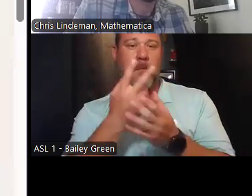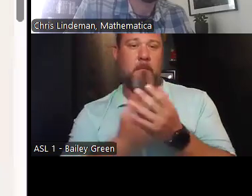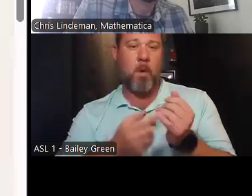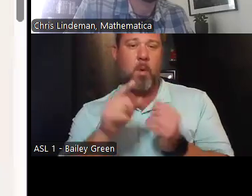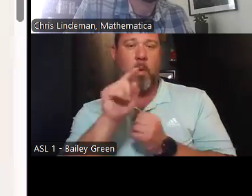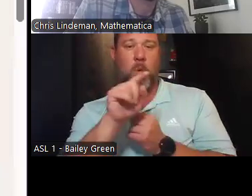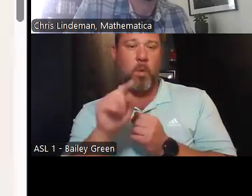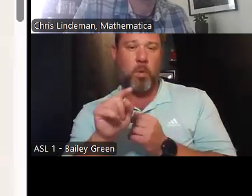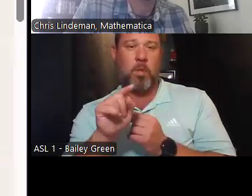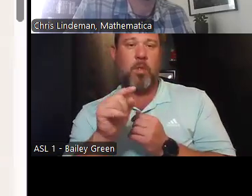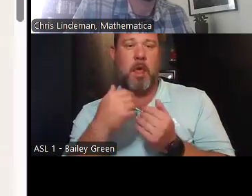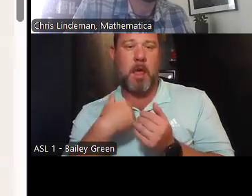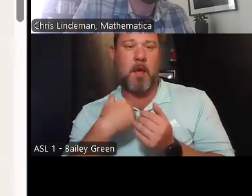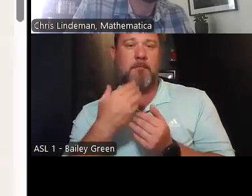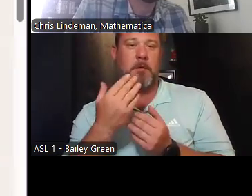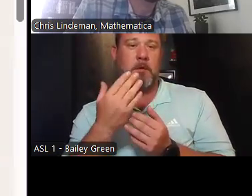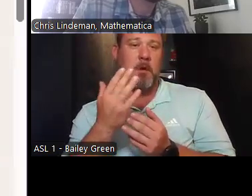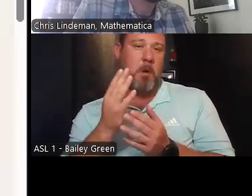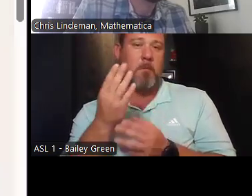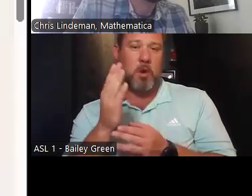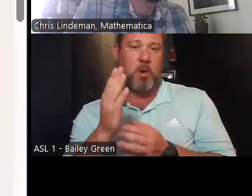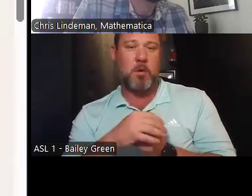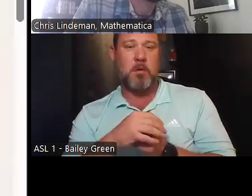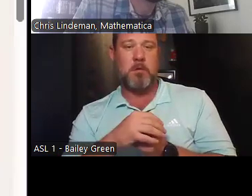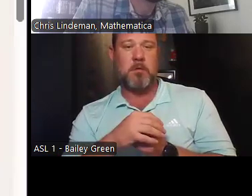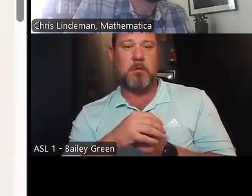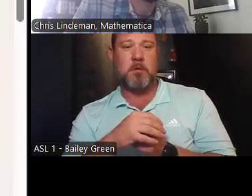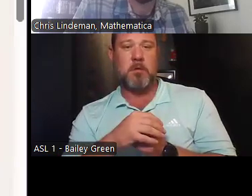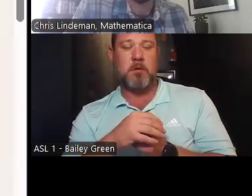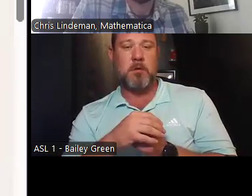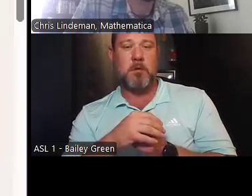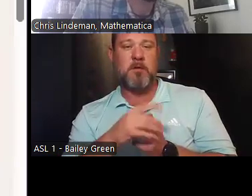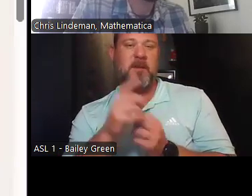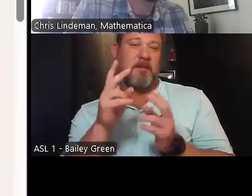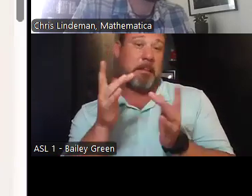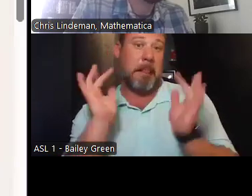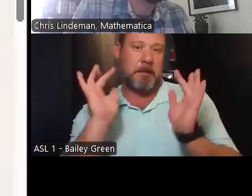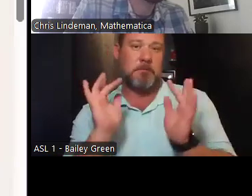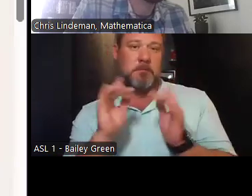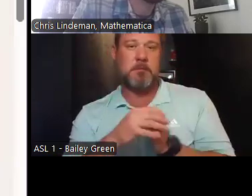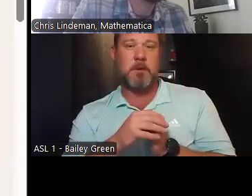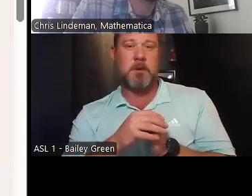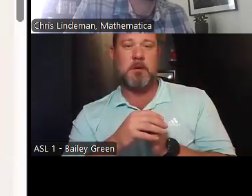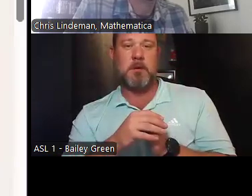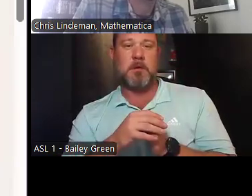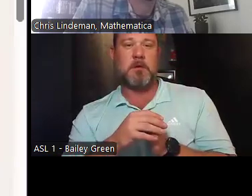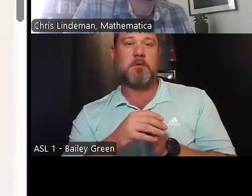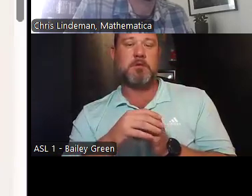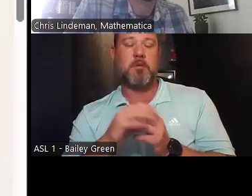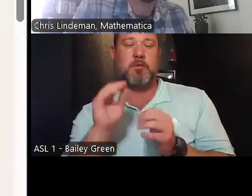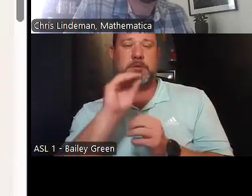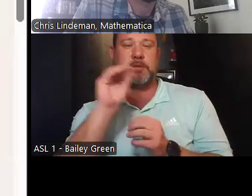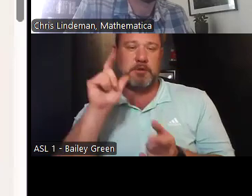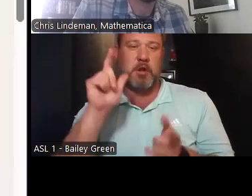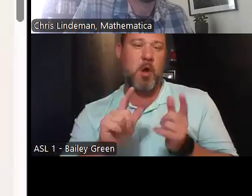below have a shade of blue applied to them. They're quite light shades of blue, so that indicates that the rate of usage is still